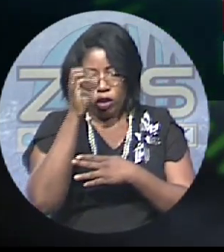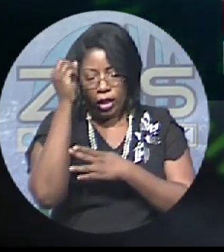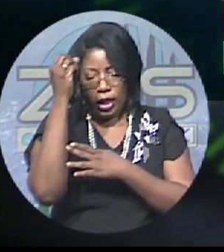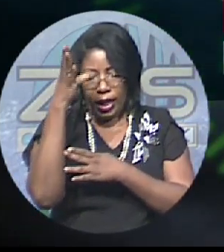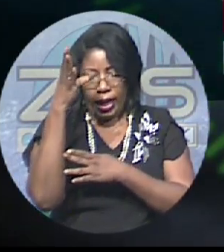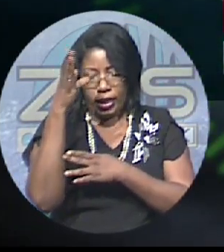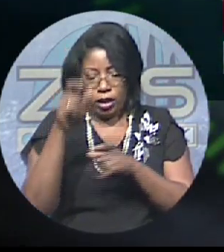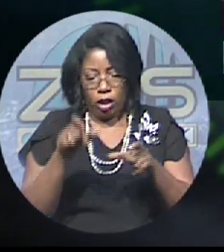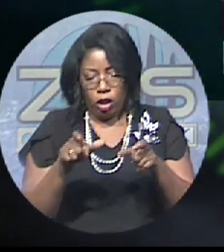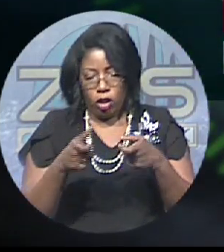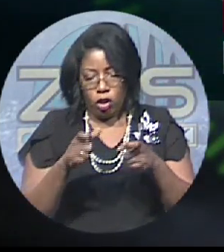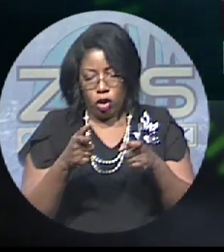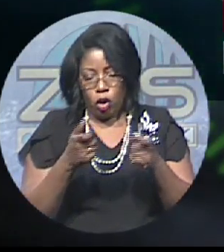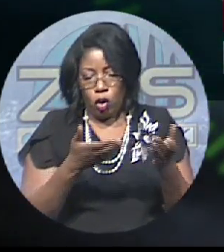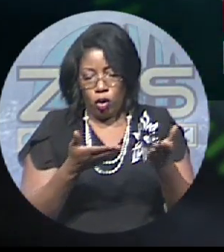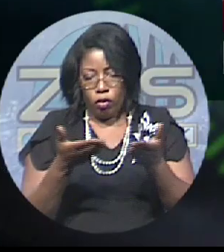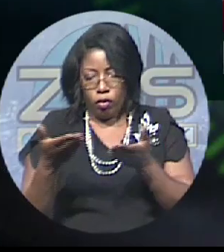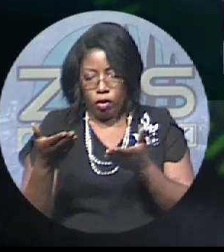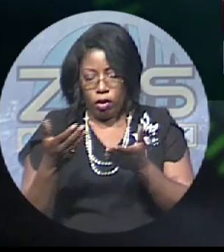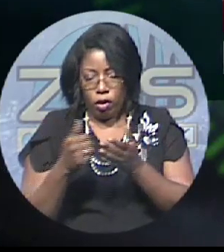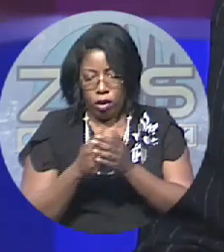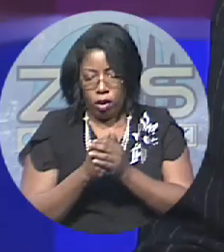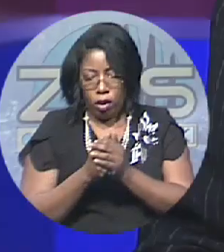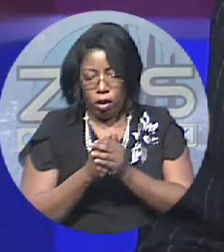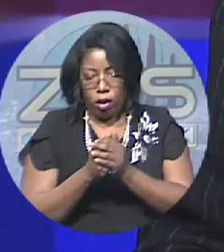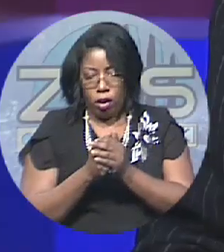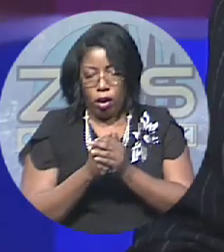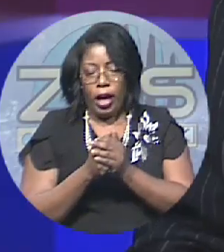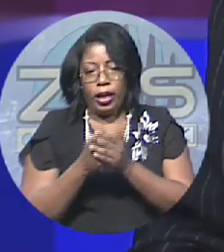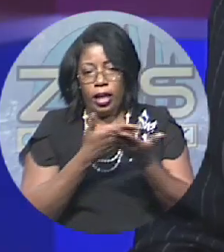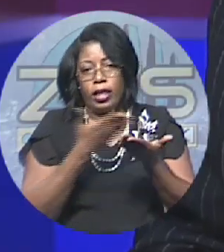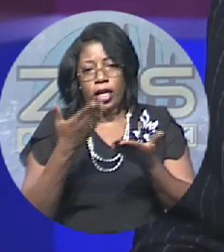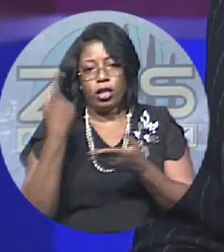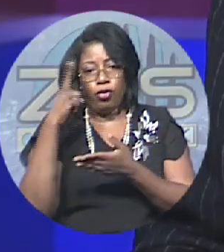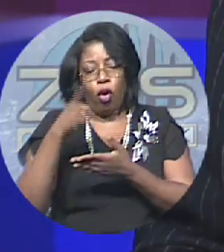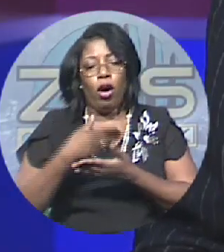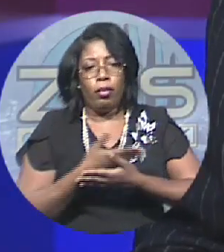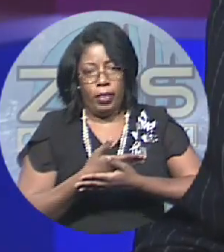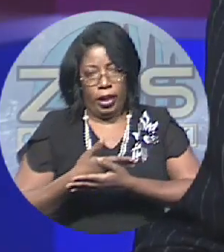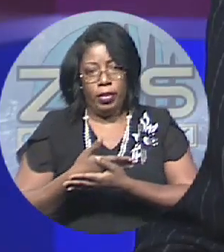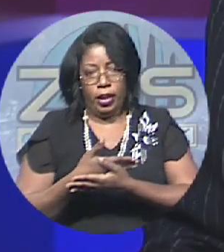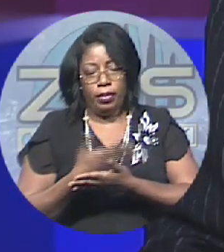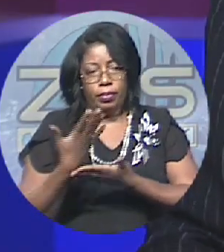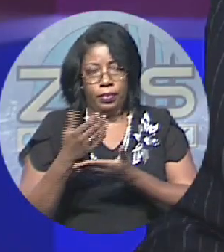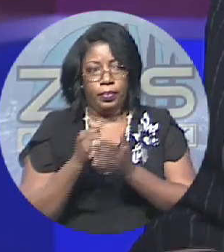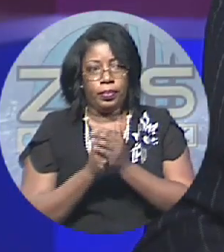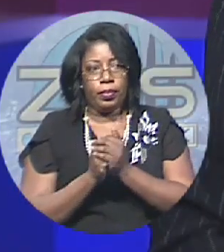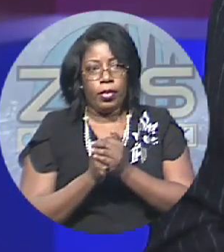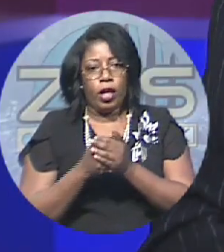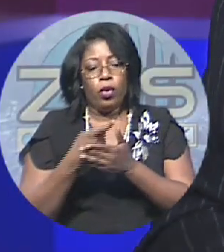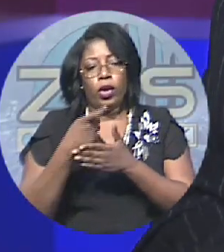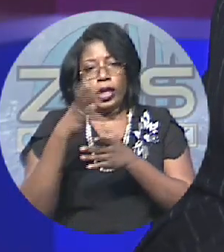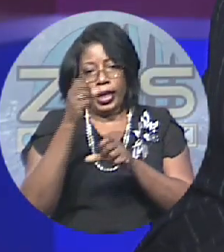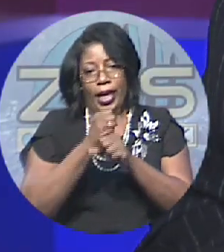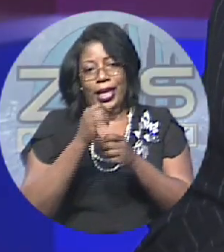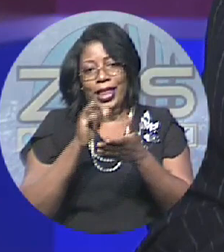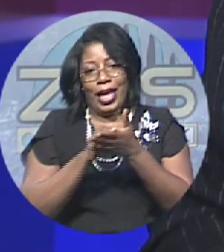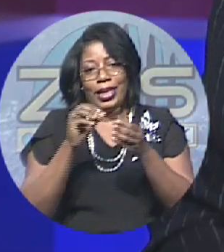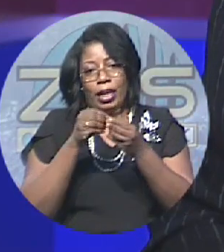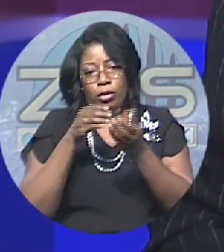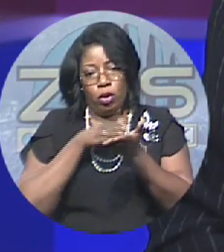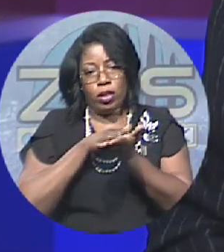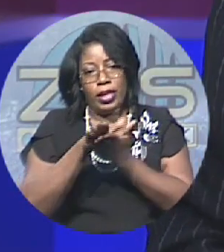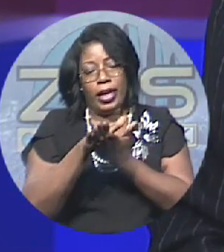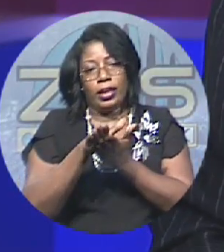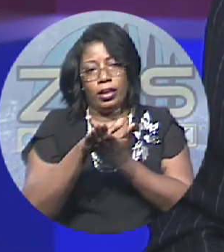portable stove with gas, tarps, tents, tampers. All right, that was Neil Campbell. Again, that fax number to send a